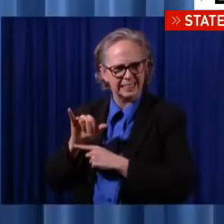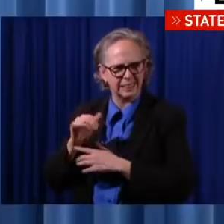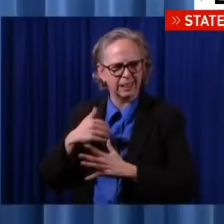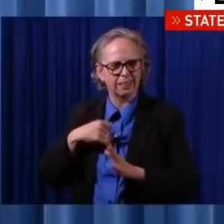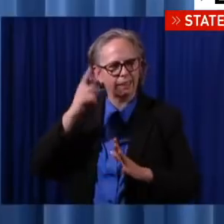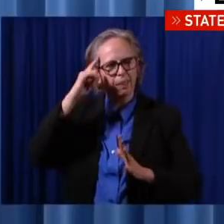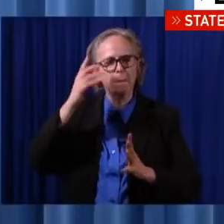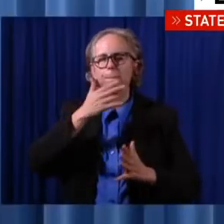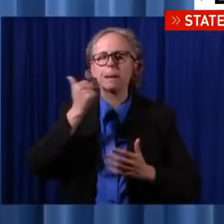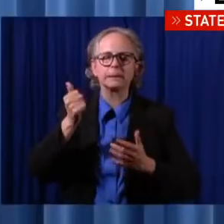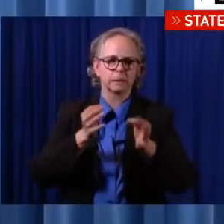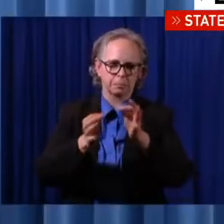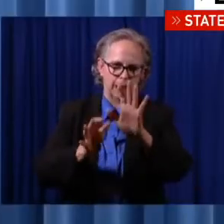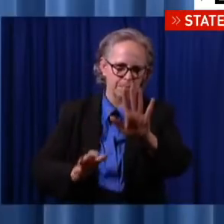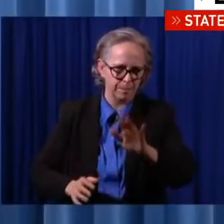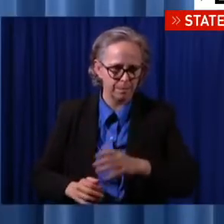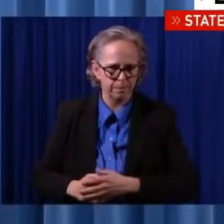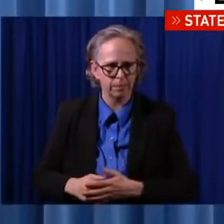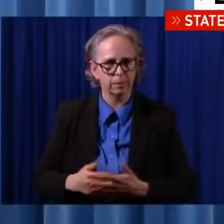long-term structural problem